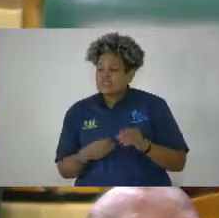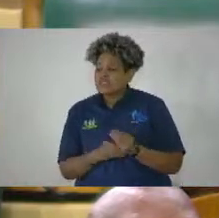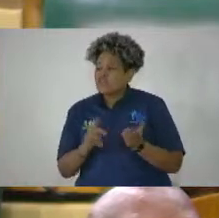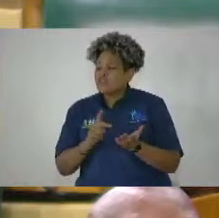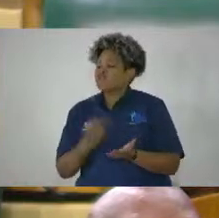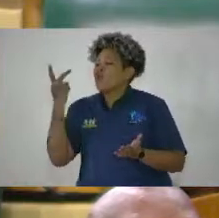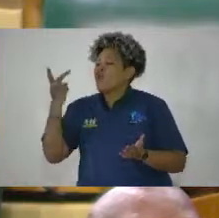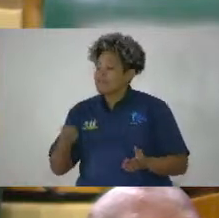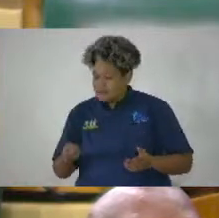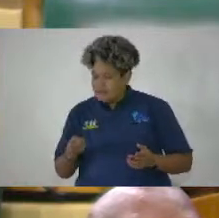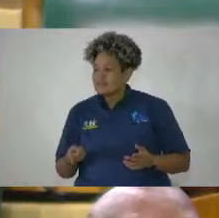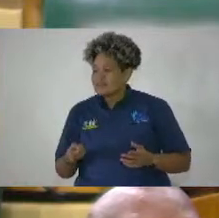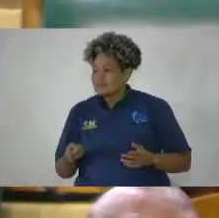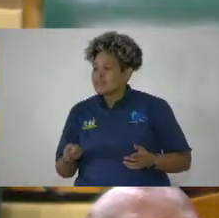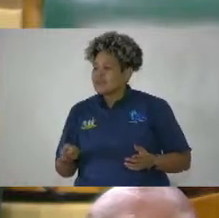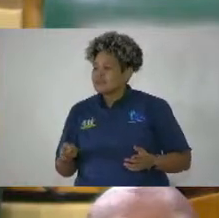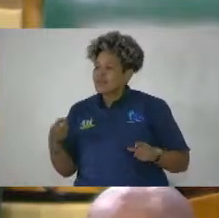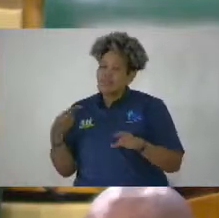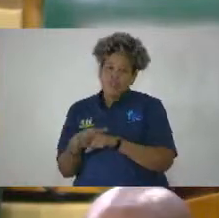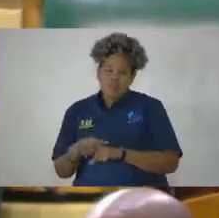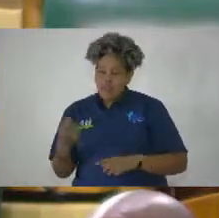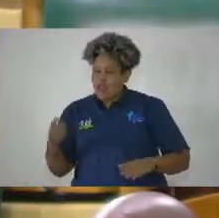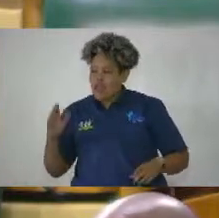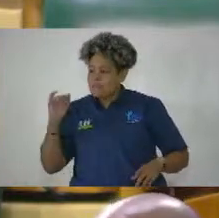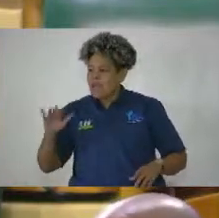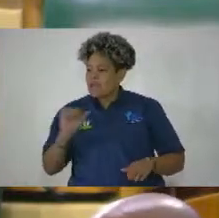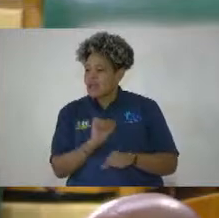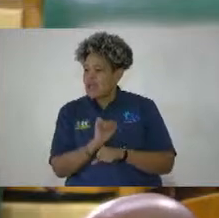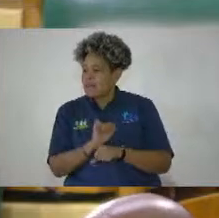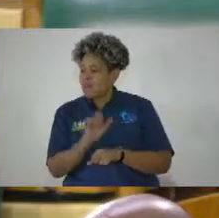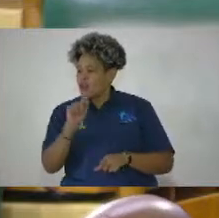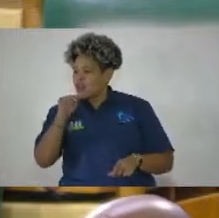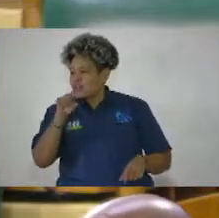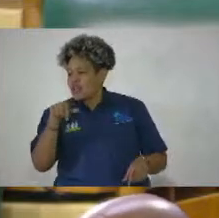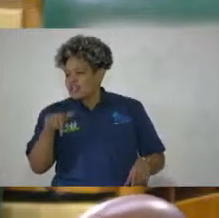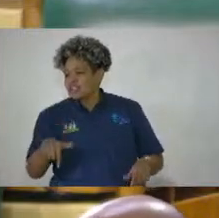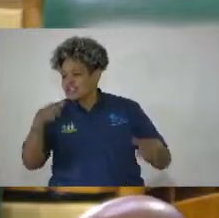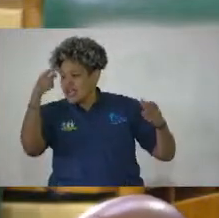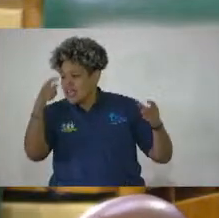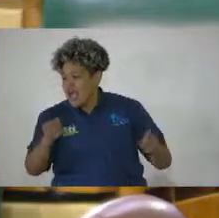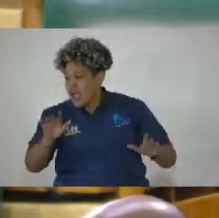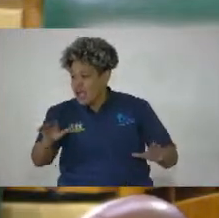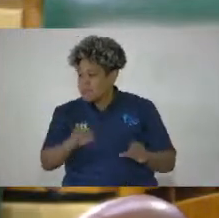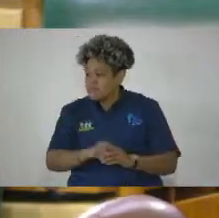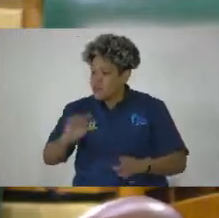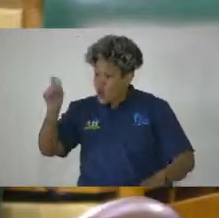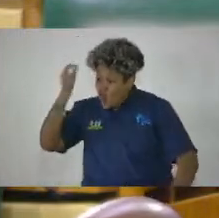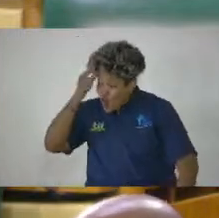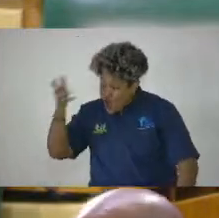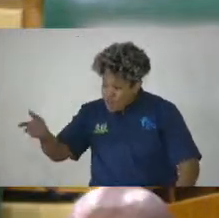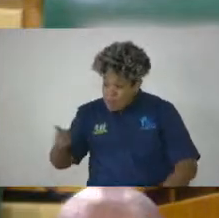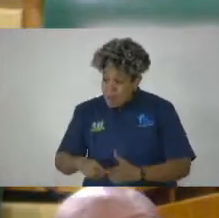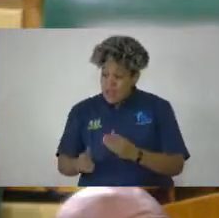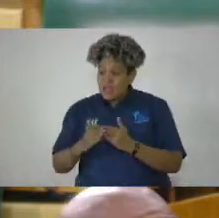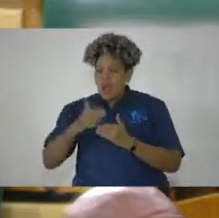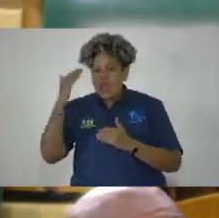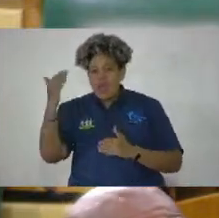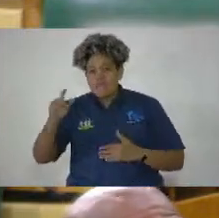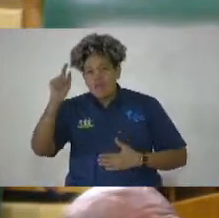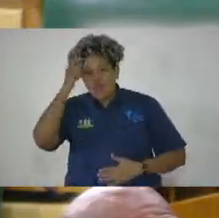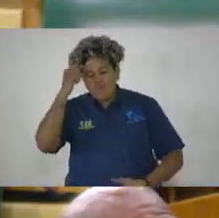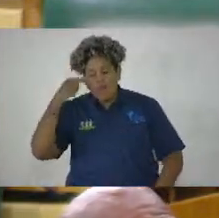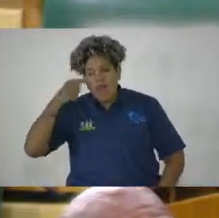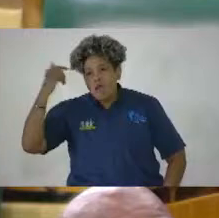double jeopardized by their employment status. And this has happened government after government